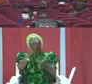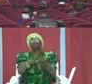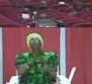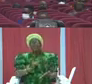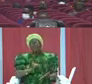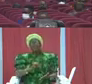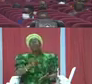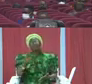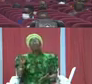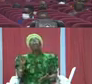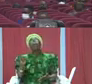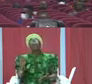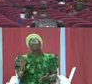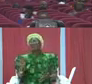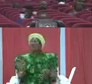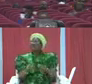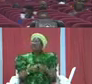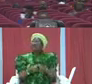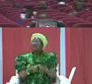And so,